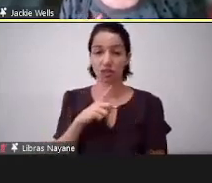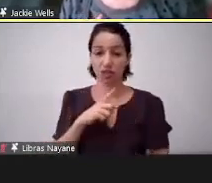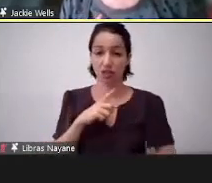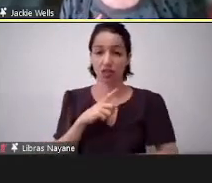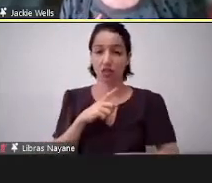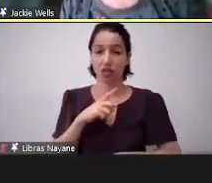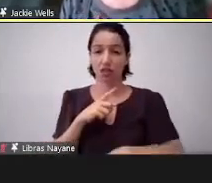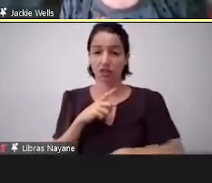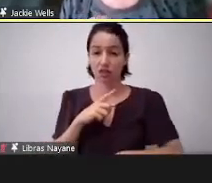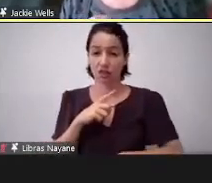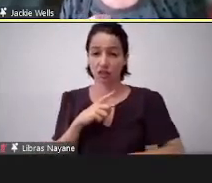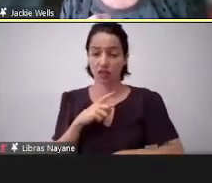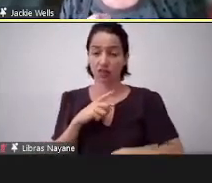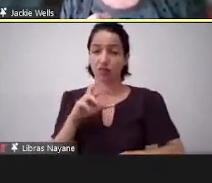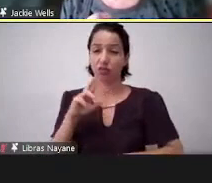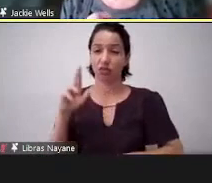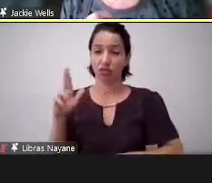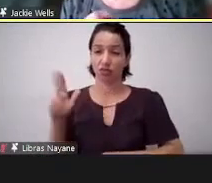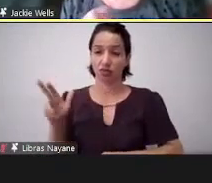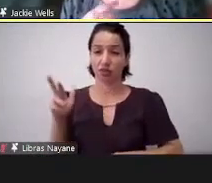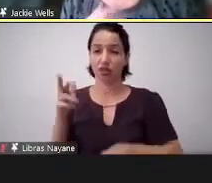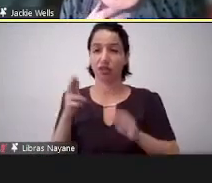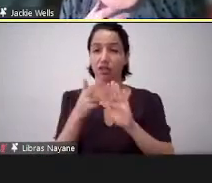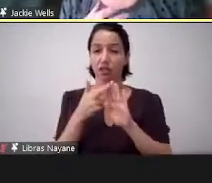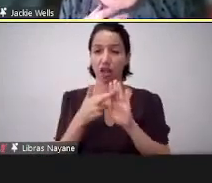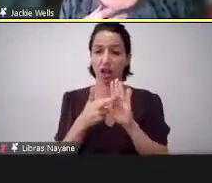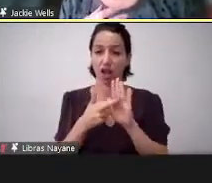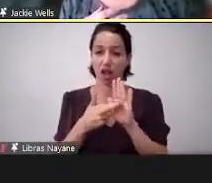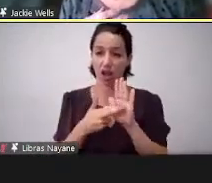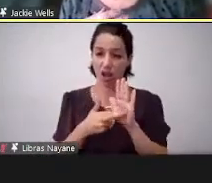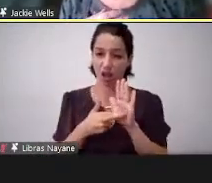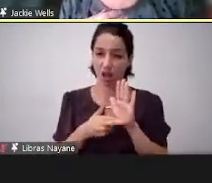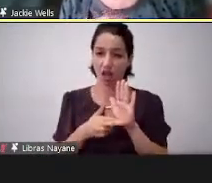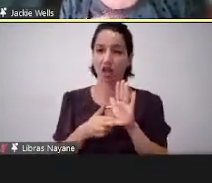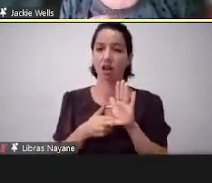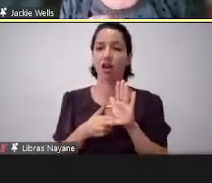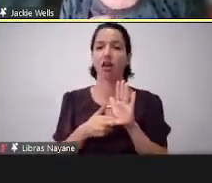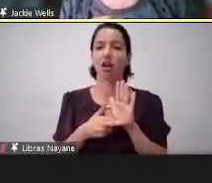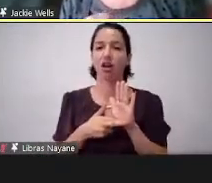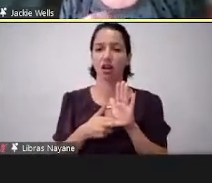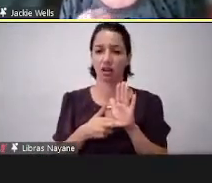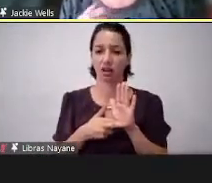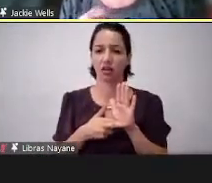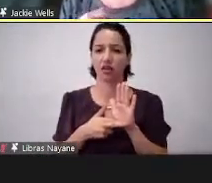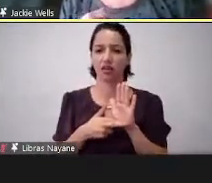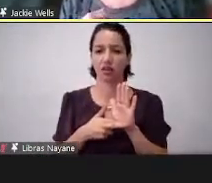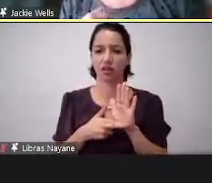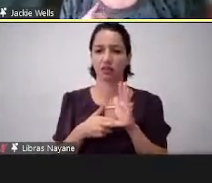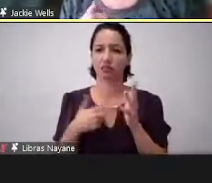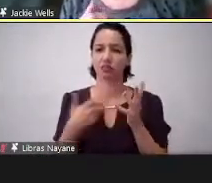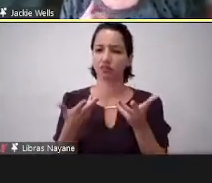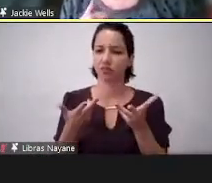In 2006, when the reforms took place, the annual allowance was originally set at